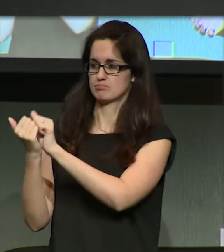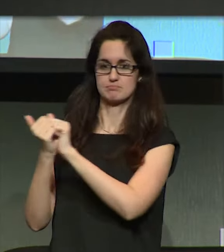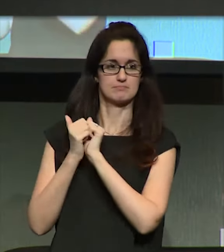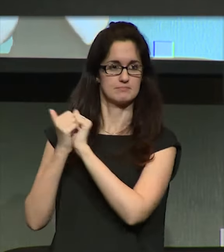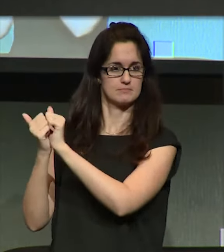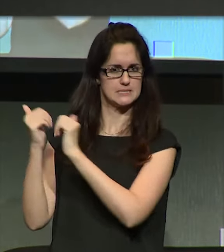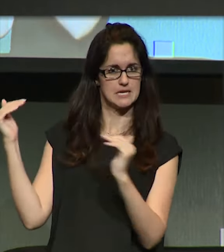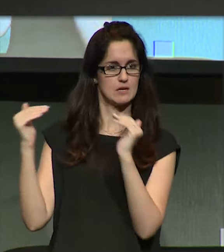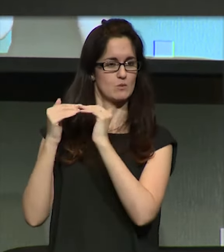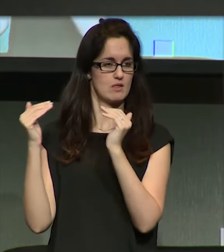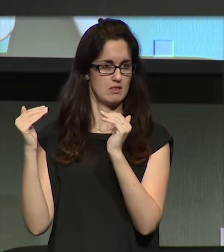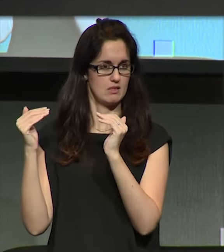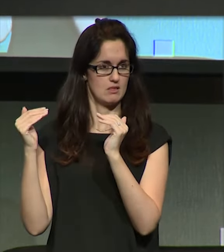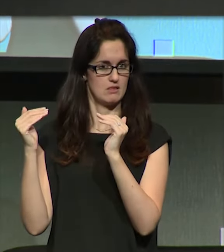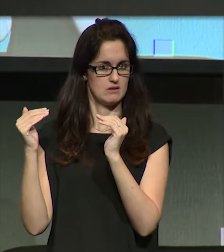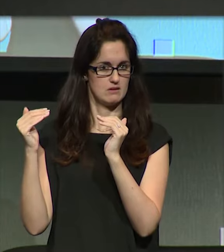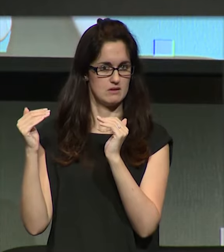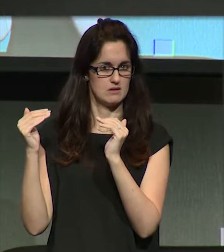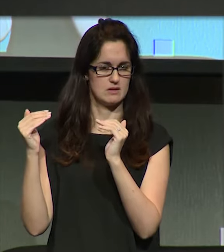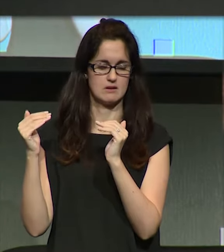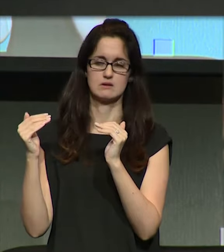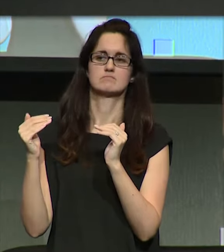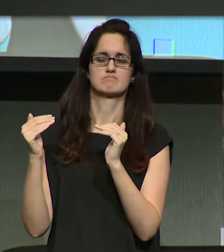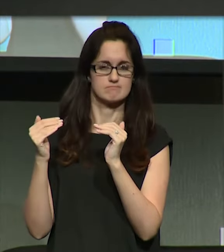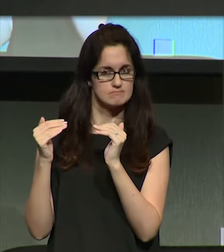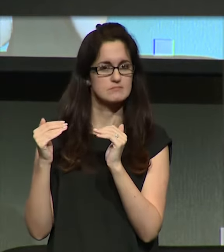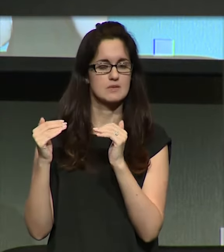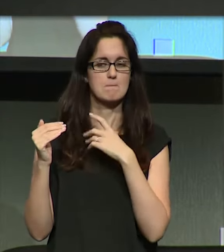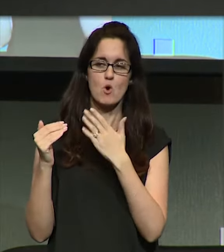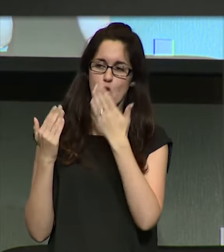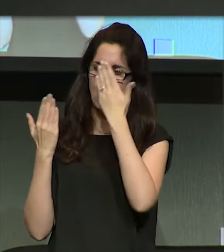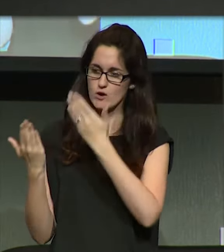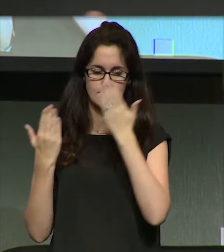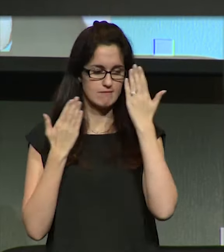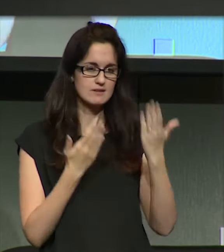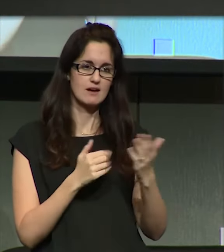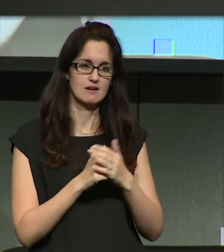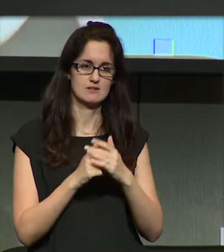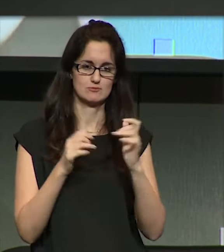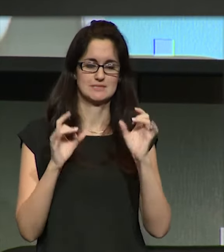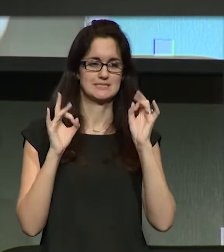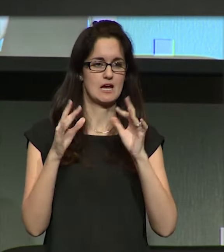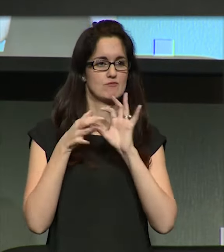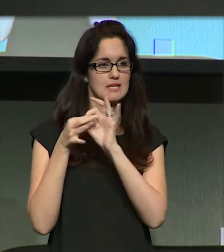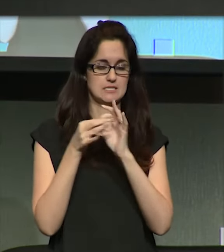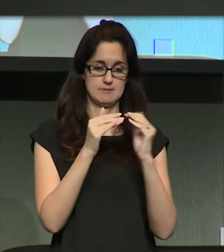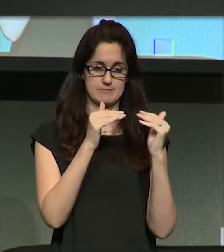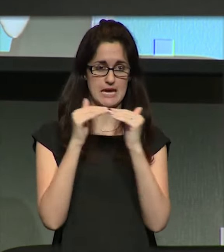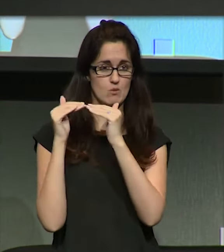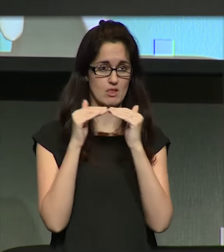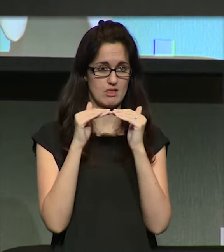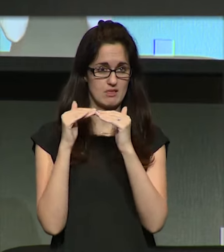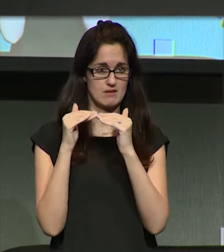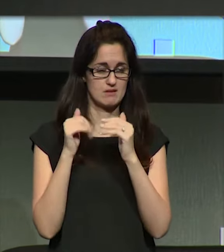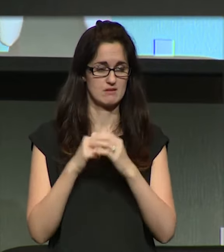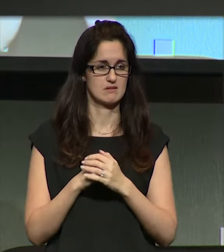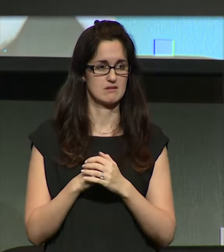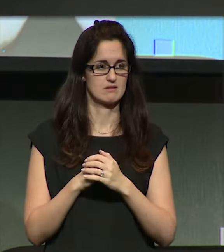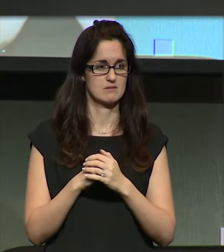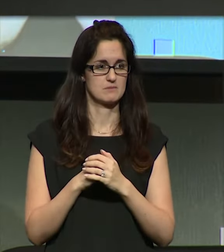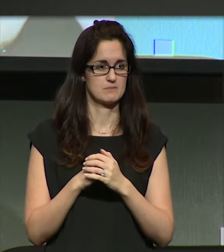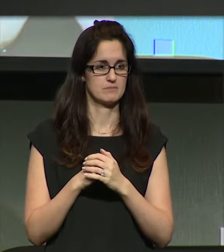other. And that's a much more honourable place from which to start the relationship. And if we can start it from that point,